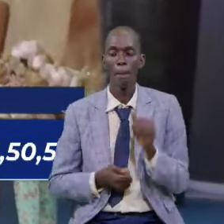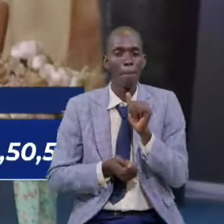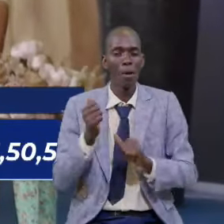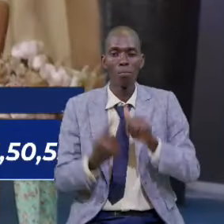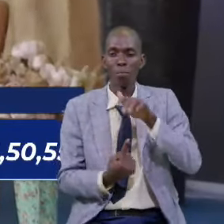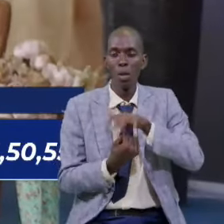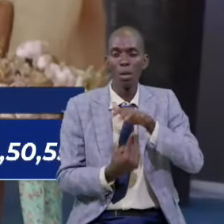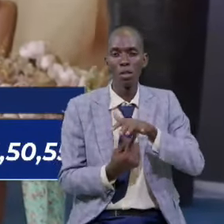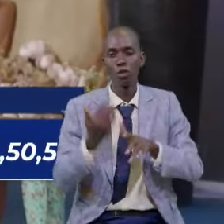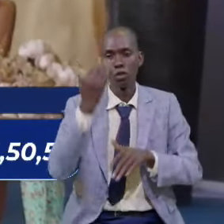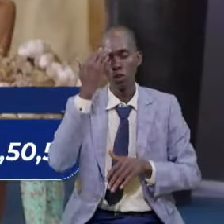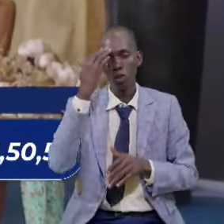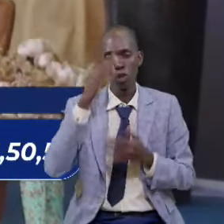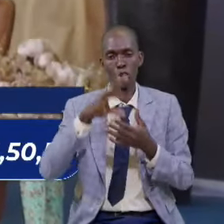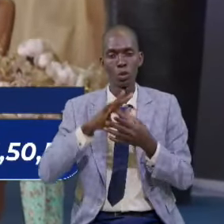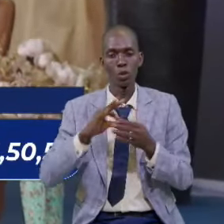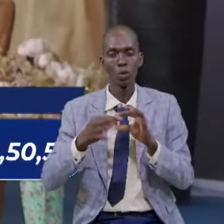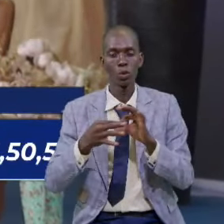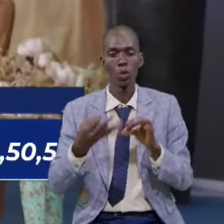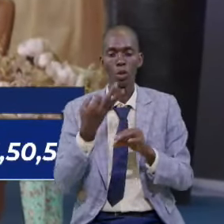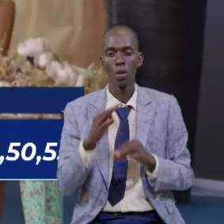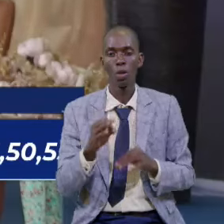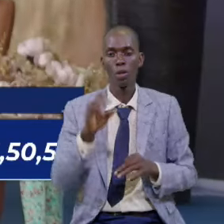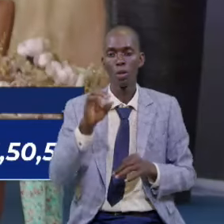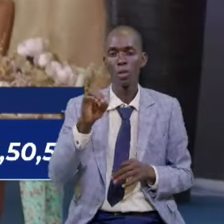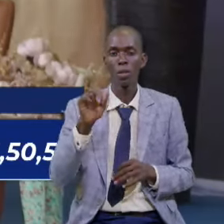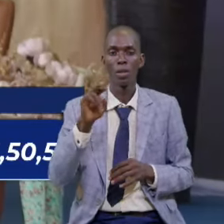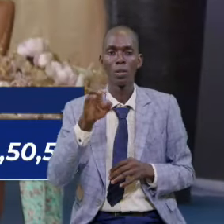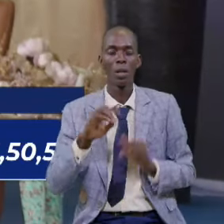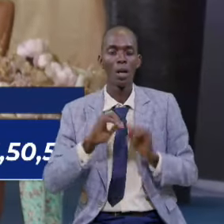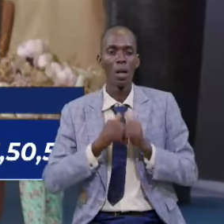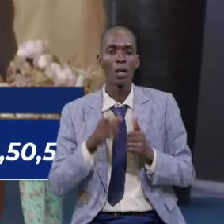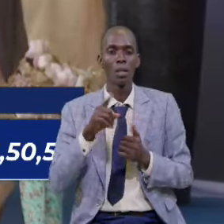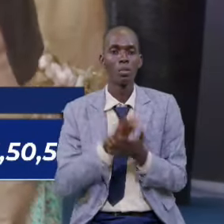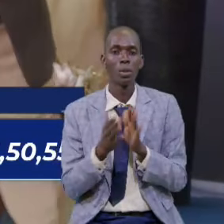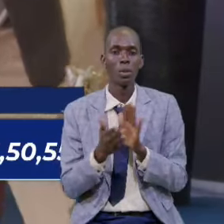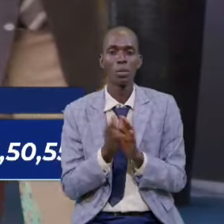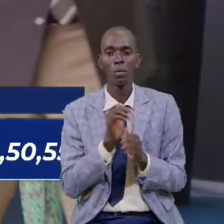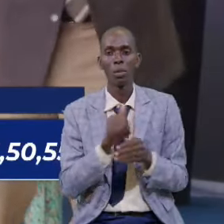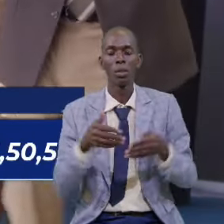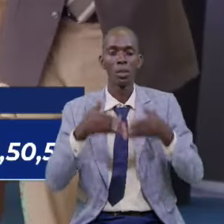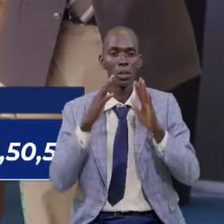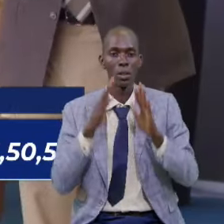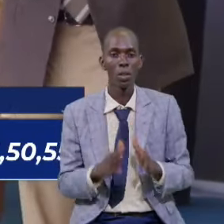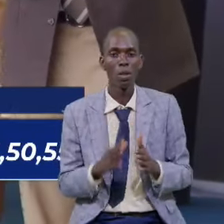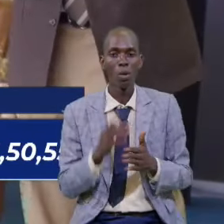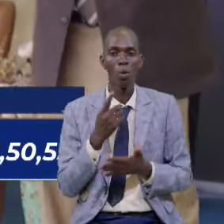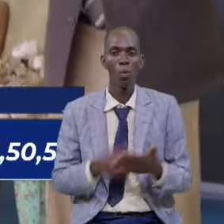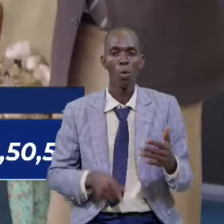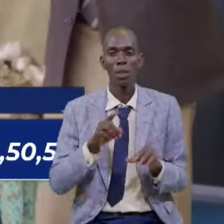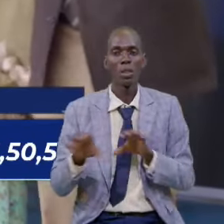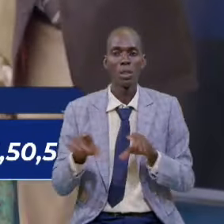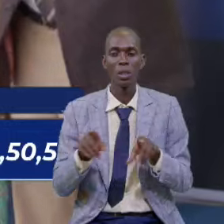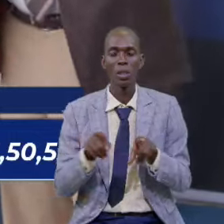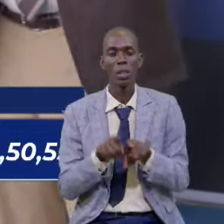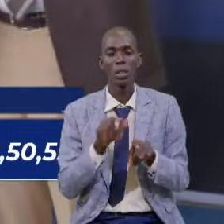David, how he became a leader, what he did as a leader, comes out